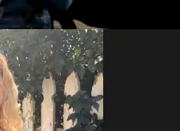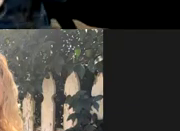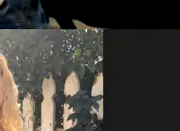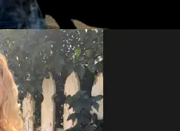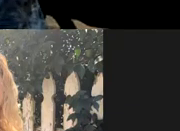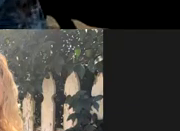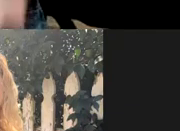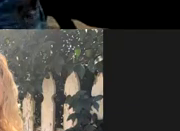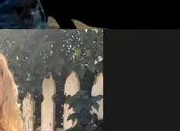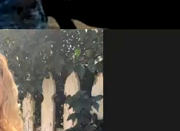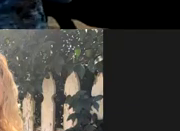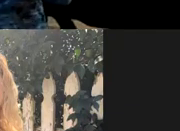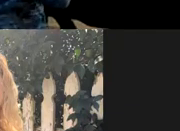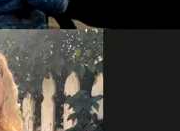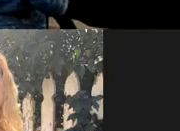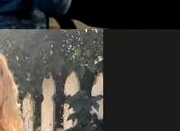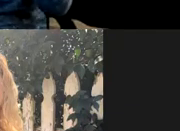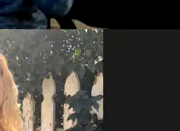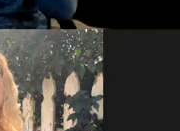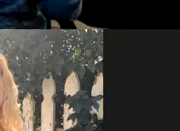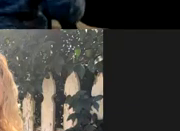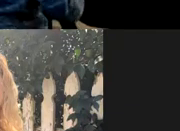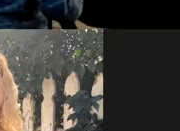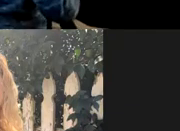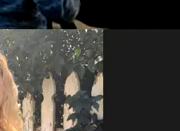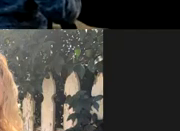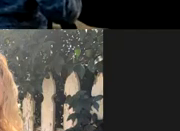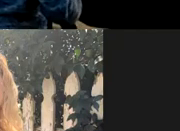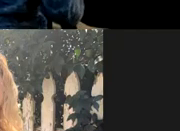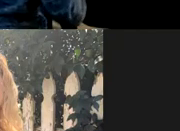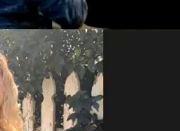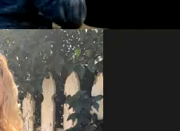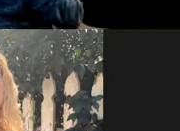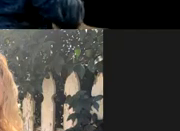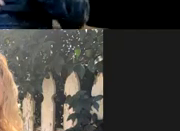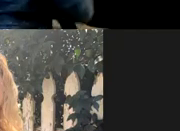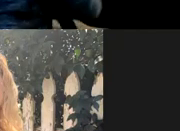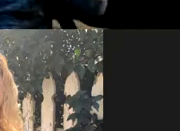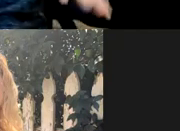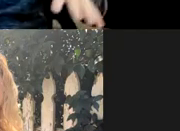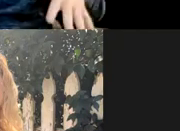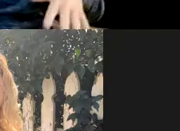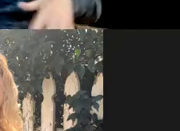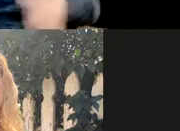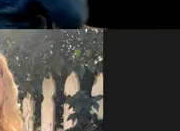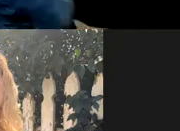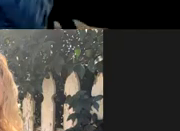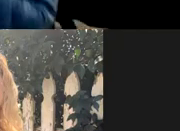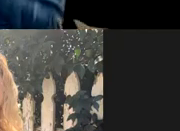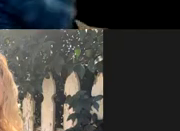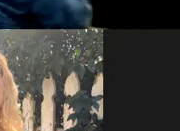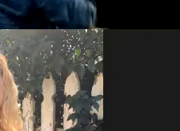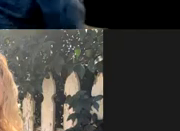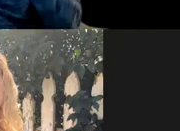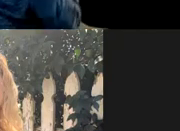a complaint is that if a tenant is like nervous or worried about retaliation, even though that's itself is a violation, they can